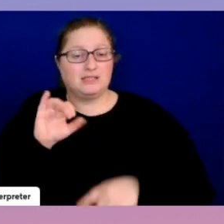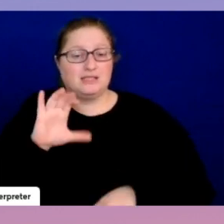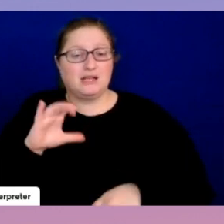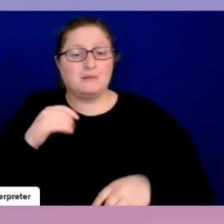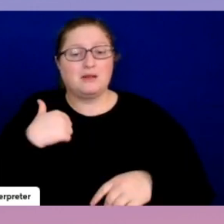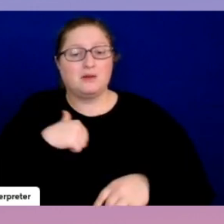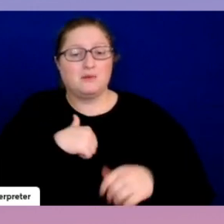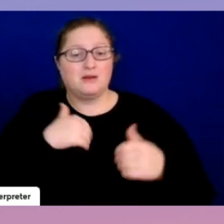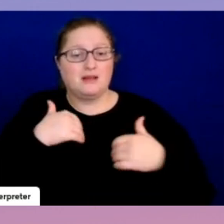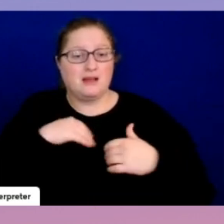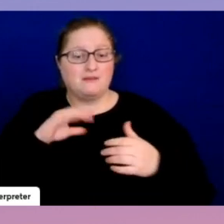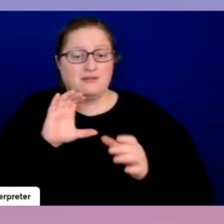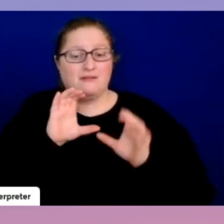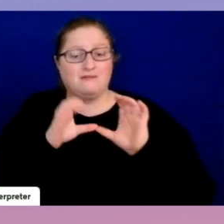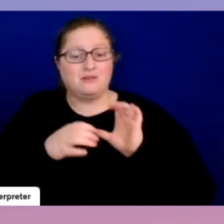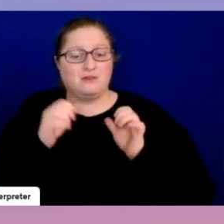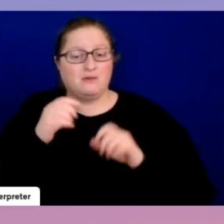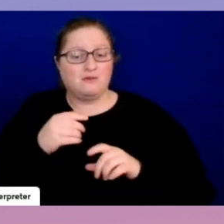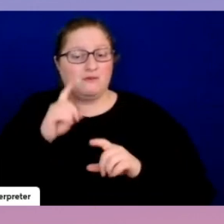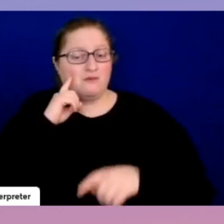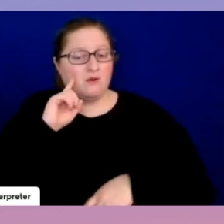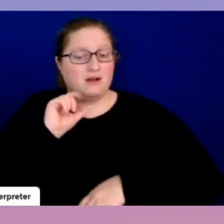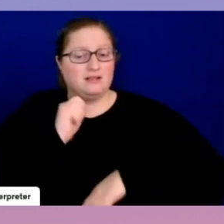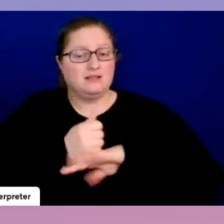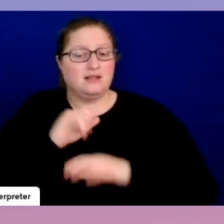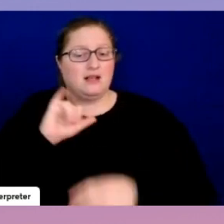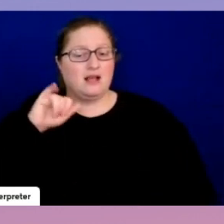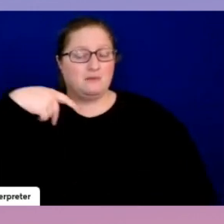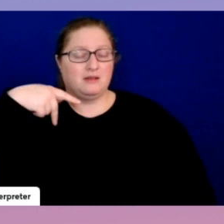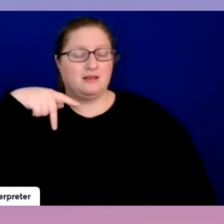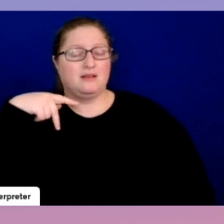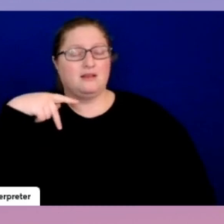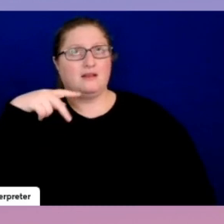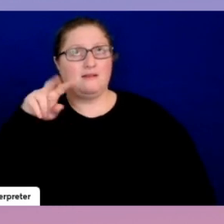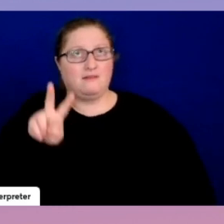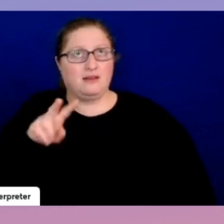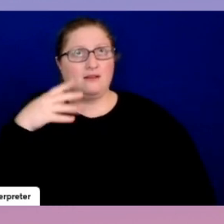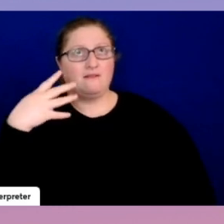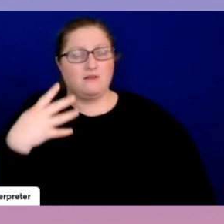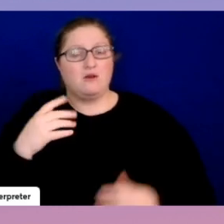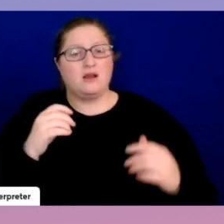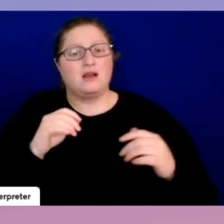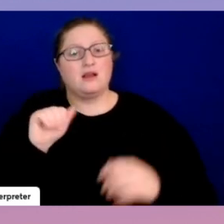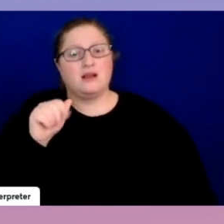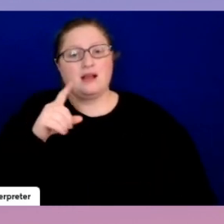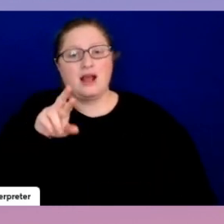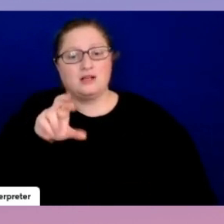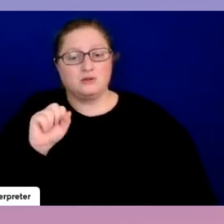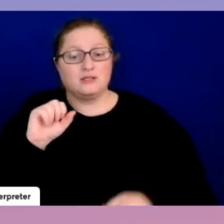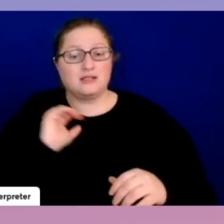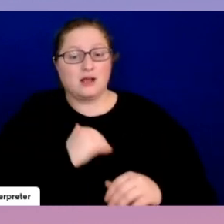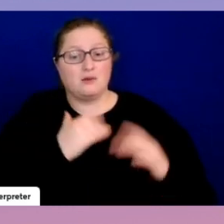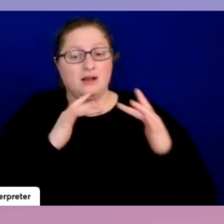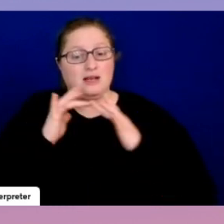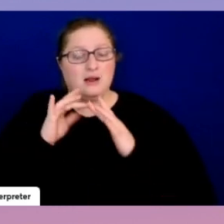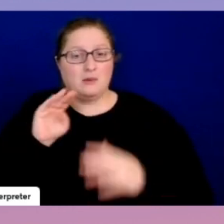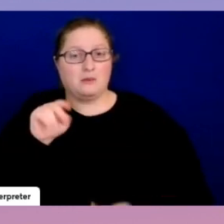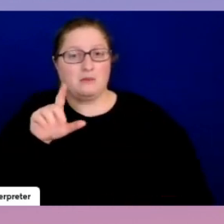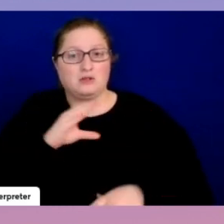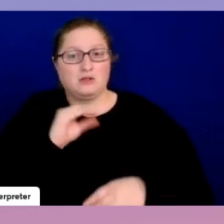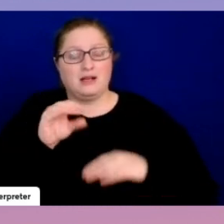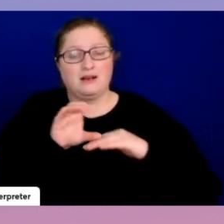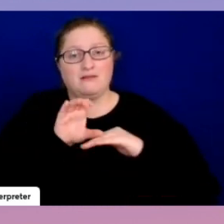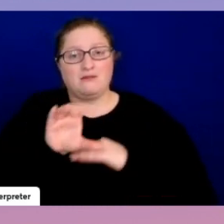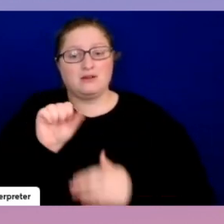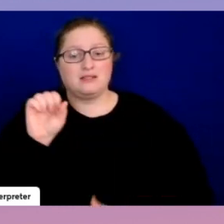an IPv4 address, the private network we created previously through our network module, and enforce SSL connections